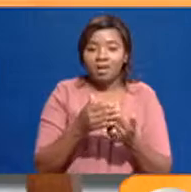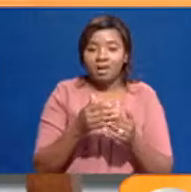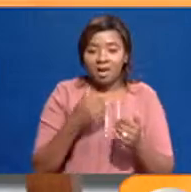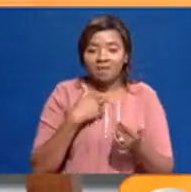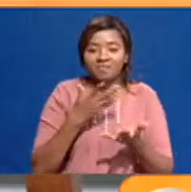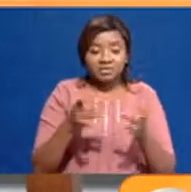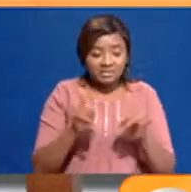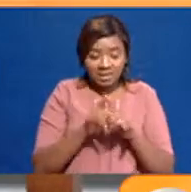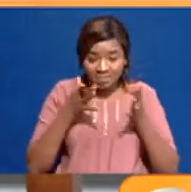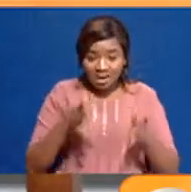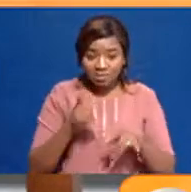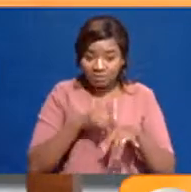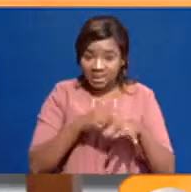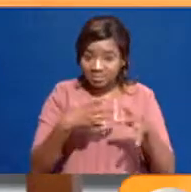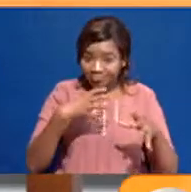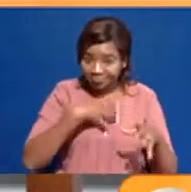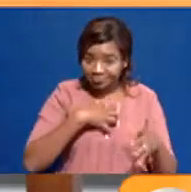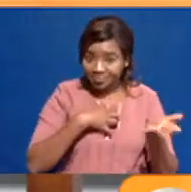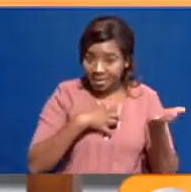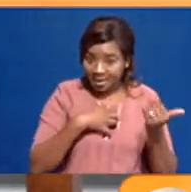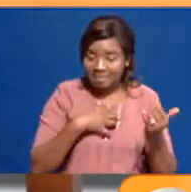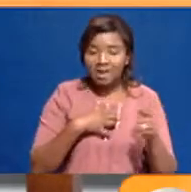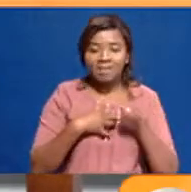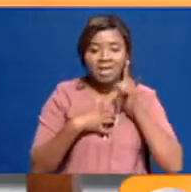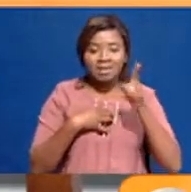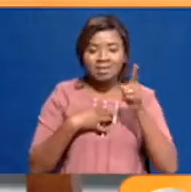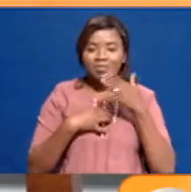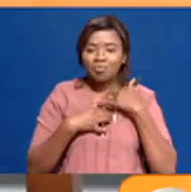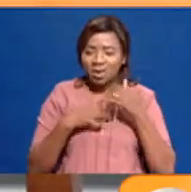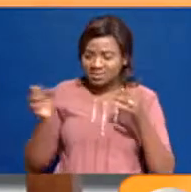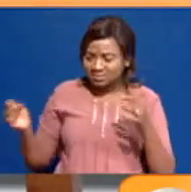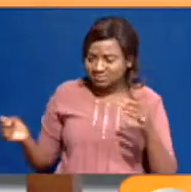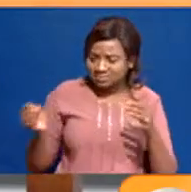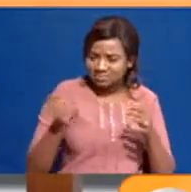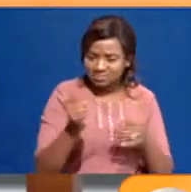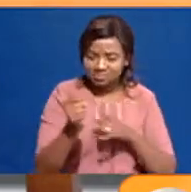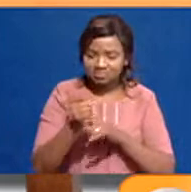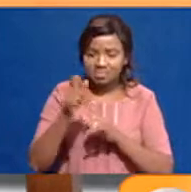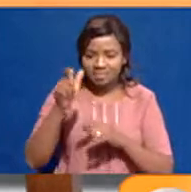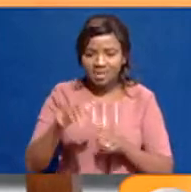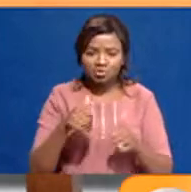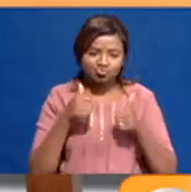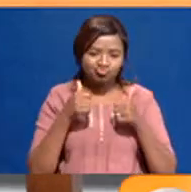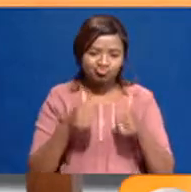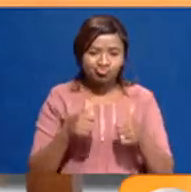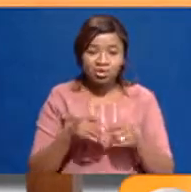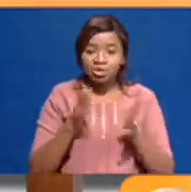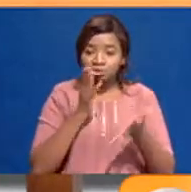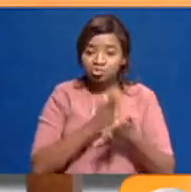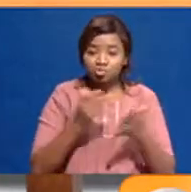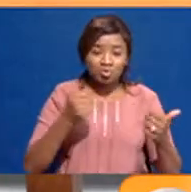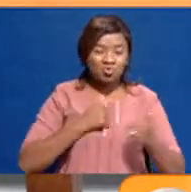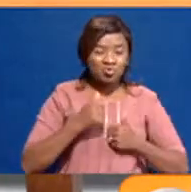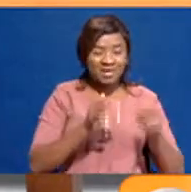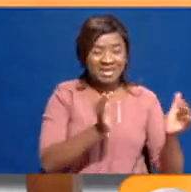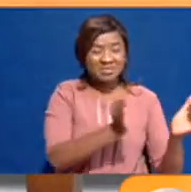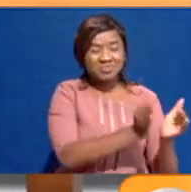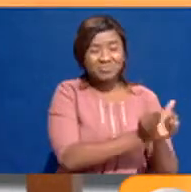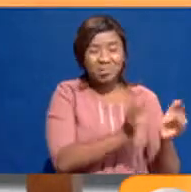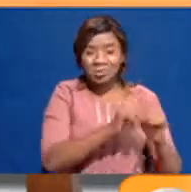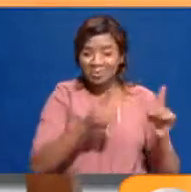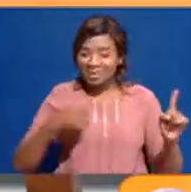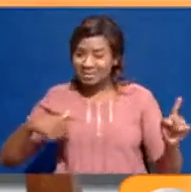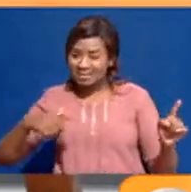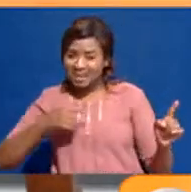working on it. So he's genuine. Rwanda is small. We can do these things. We are behind. We know